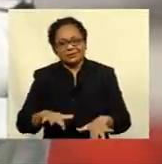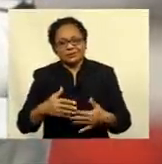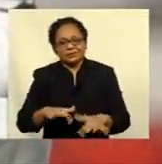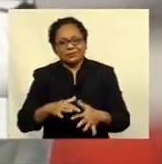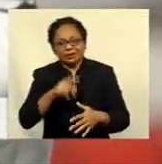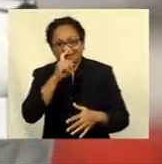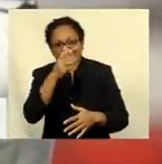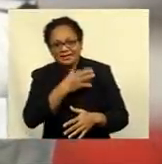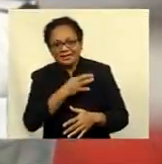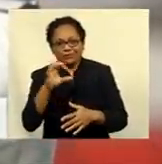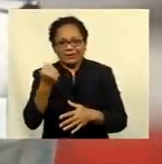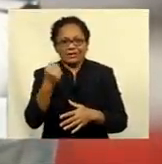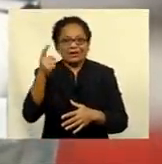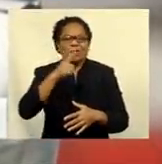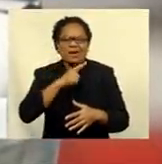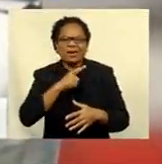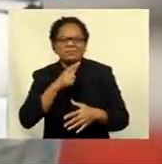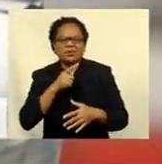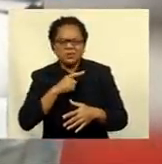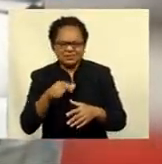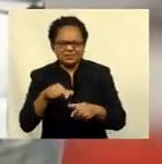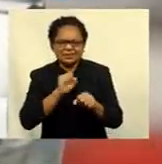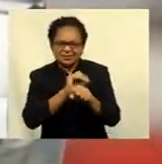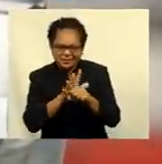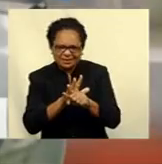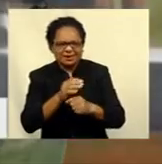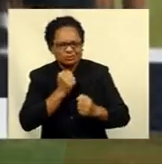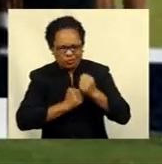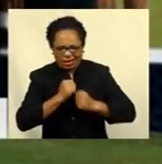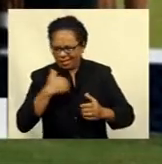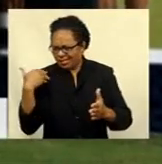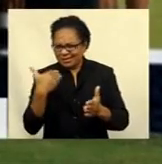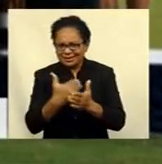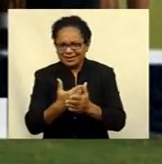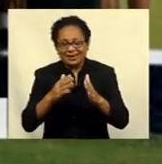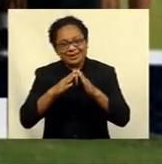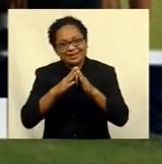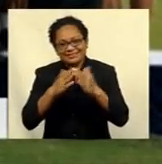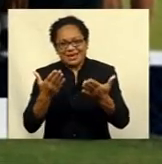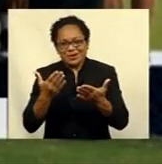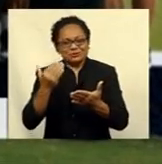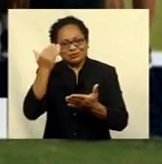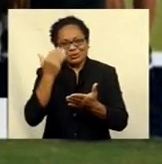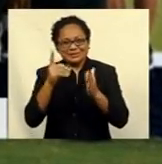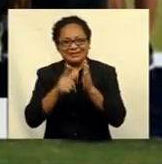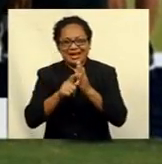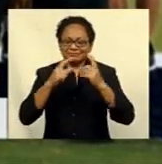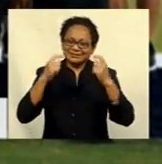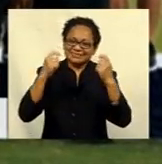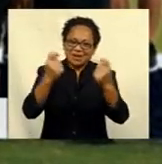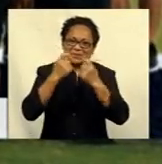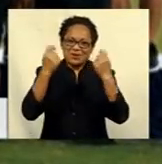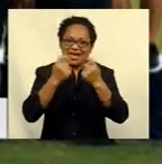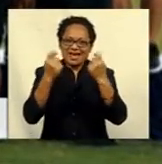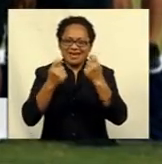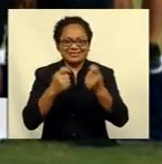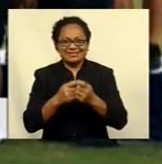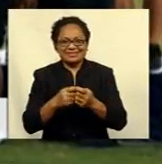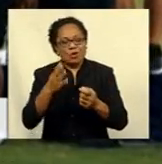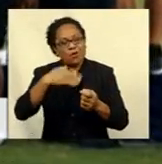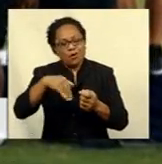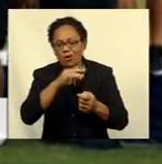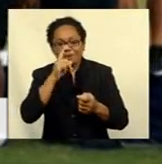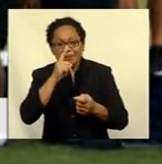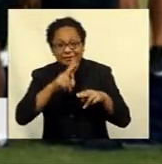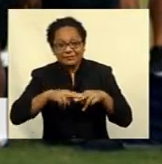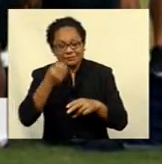ongoing battle with the COVID-19 pandemic. He says even if it was for a short span, Fijians were able to forget and celebrate